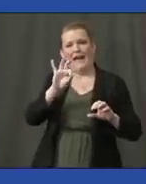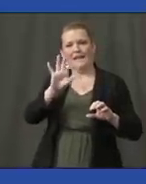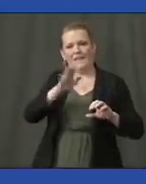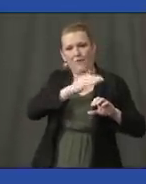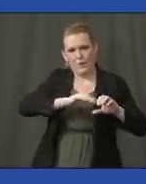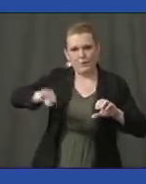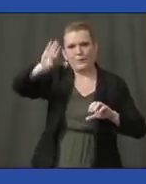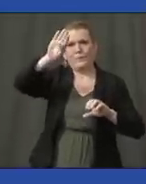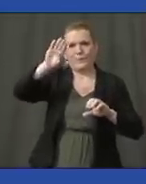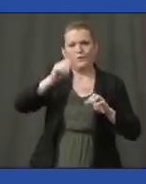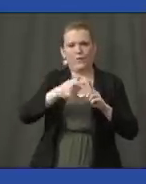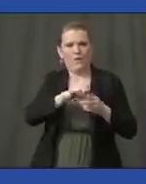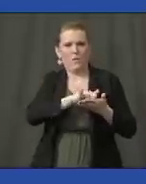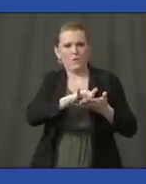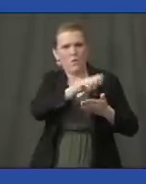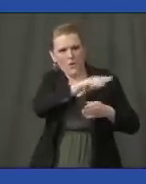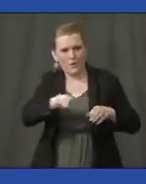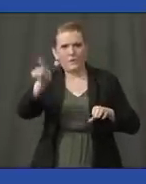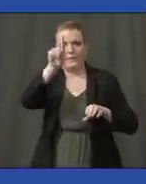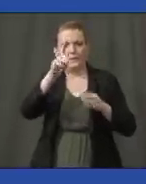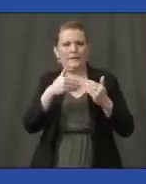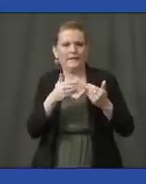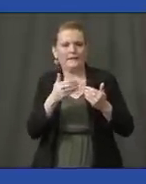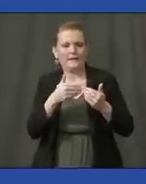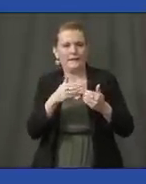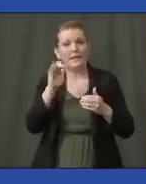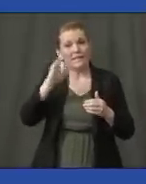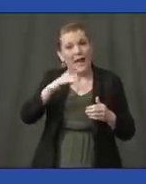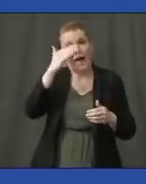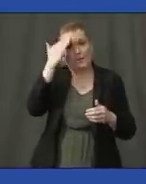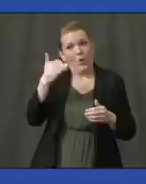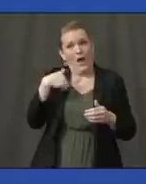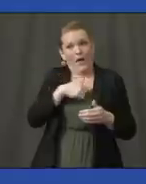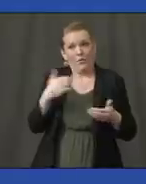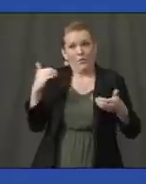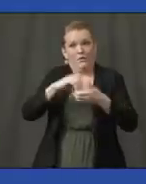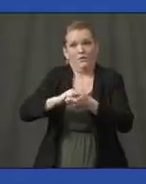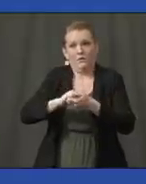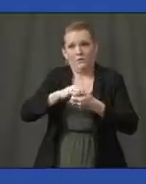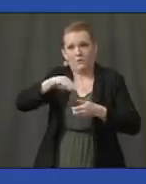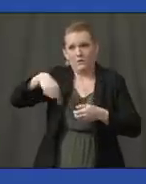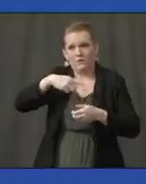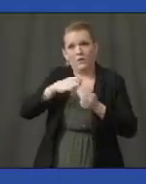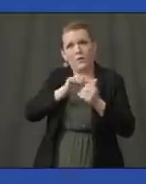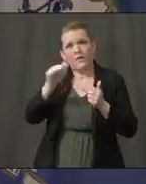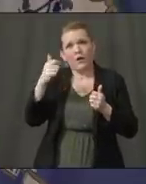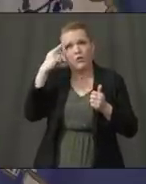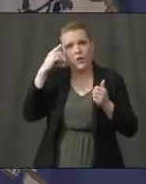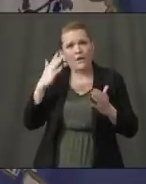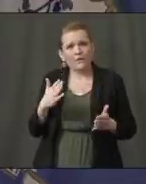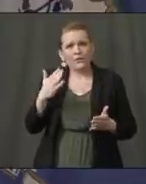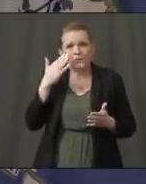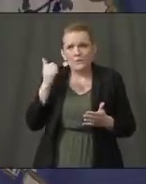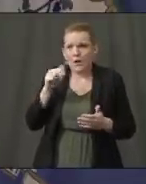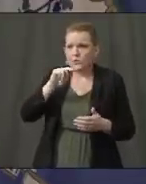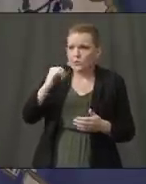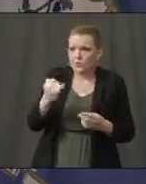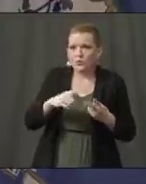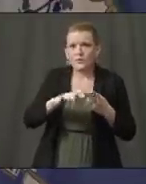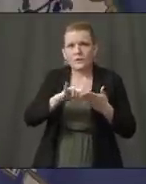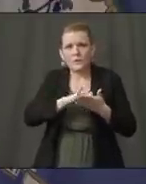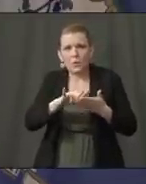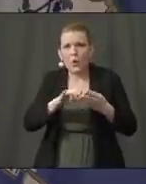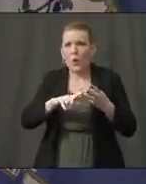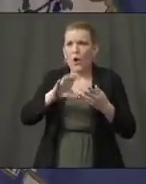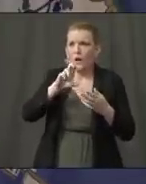my fellow governors, because we all share the same tri-state workforce. And we had Phil Murphy from New Jersey on the